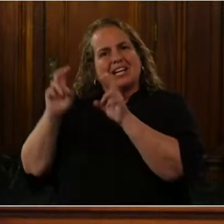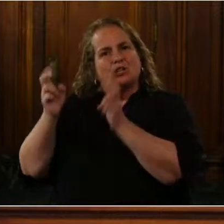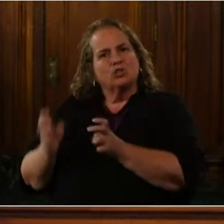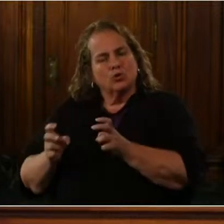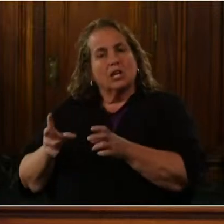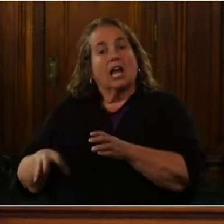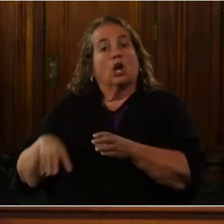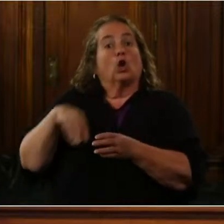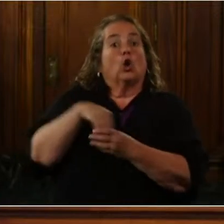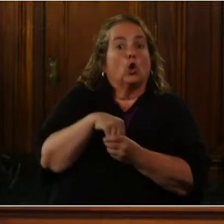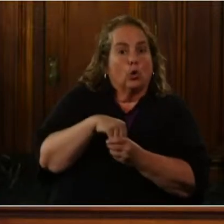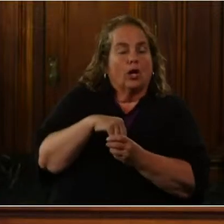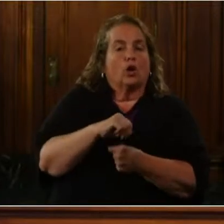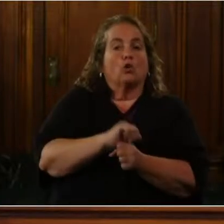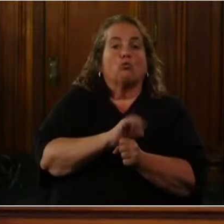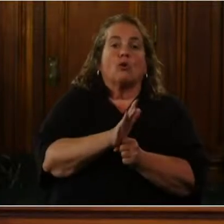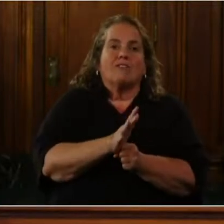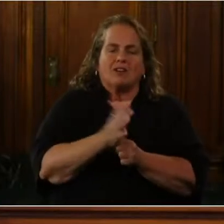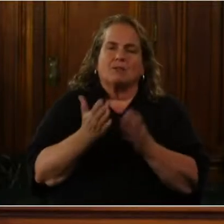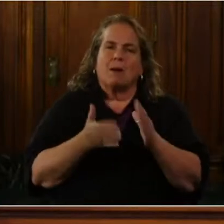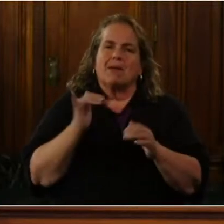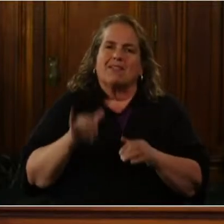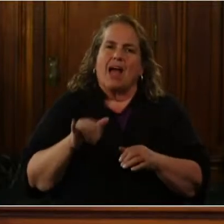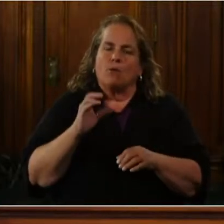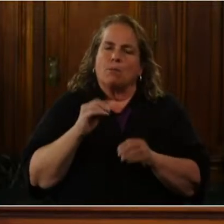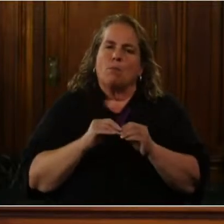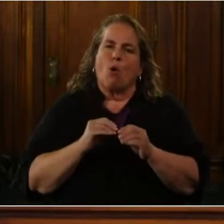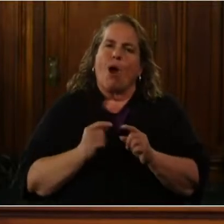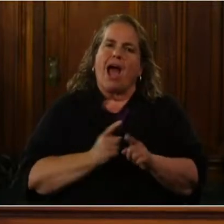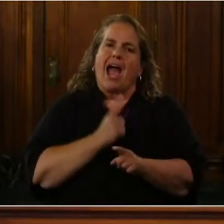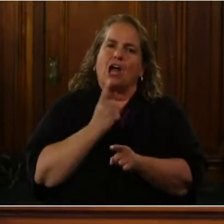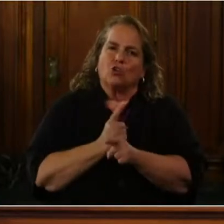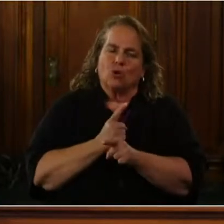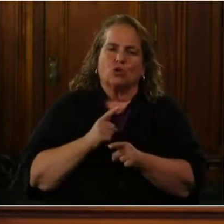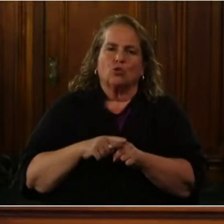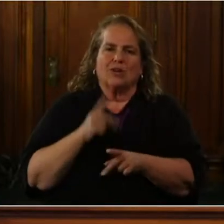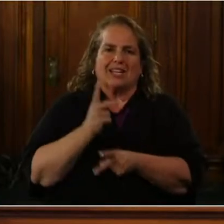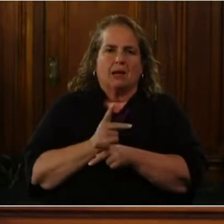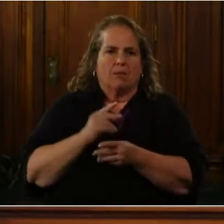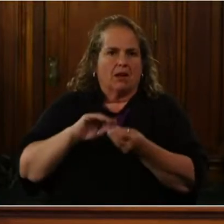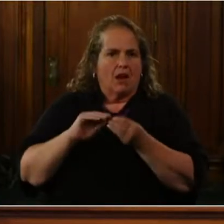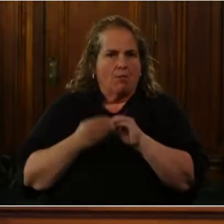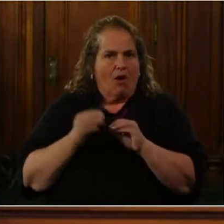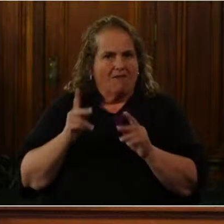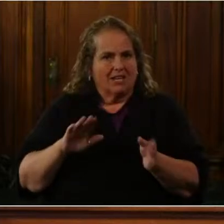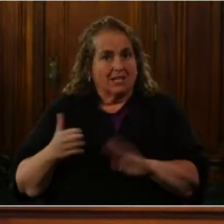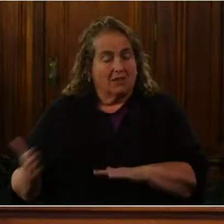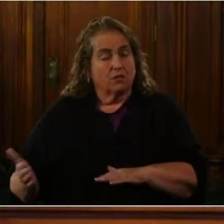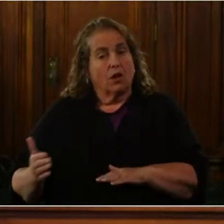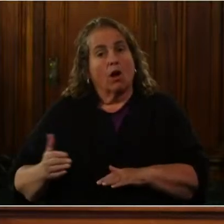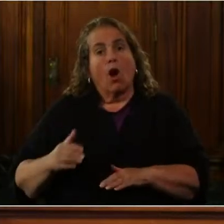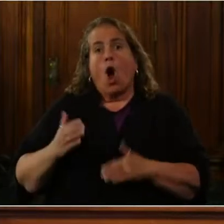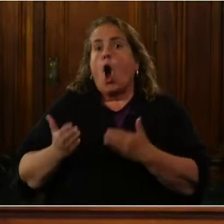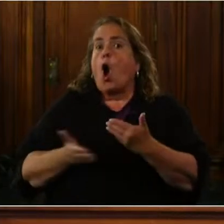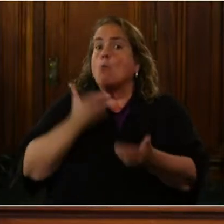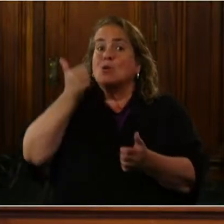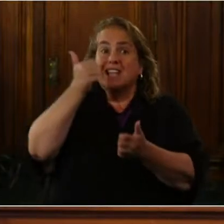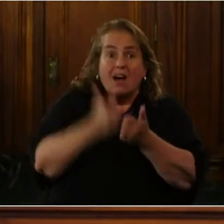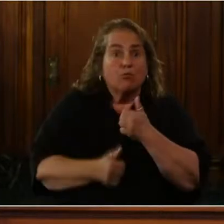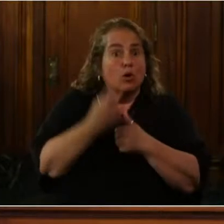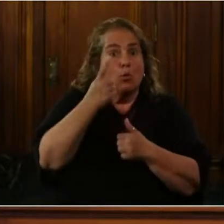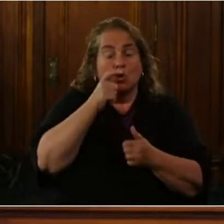seems that would be a more accurate way to keep track of the number of deaths? Almost everyone that has died from the coronavirus has underlying health